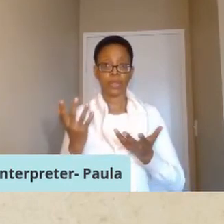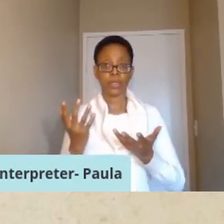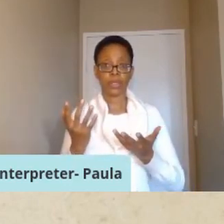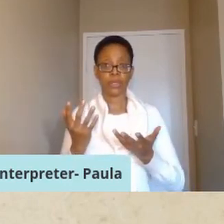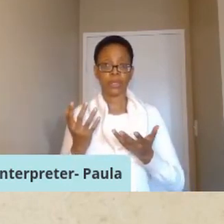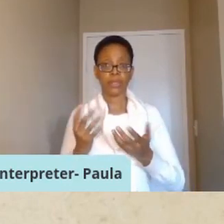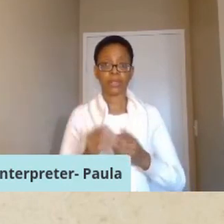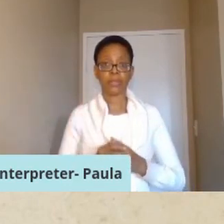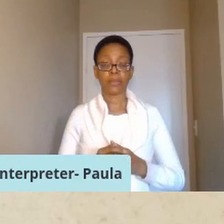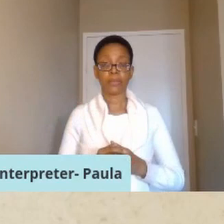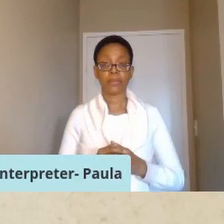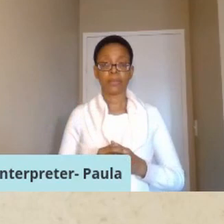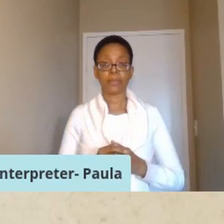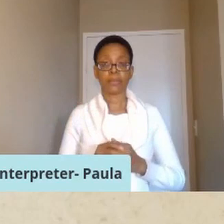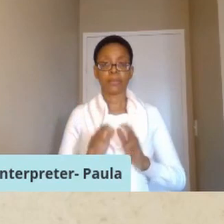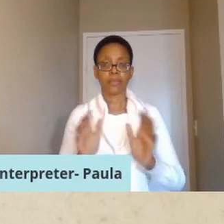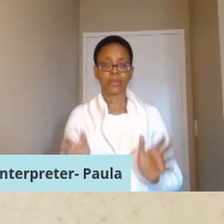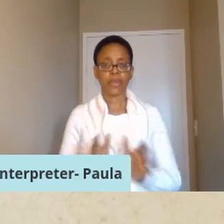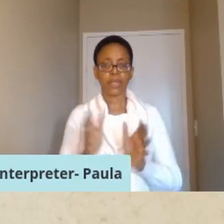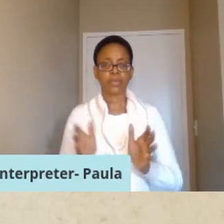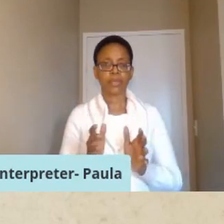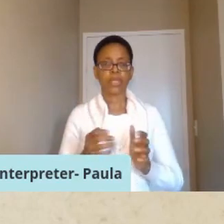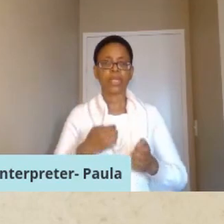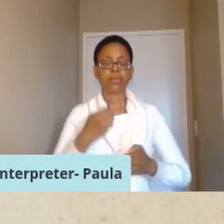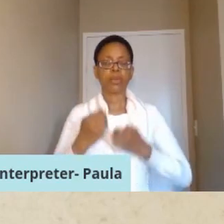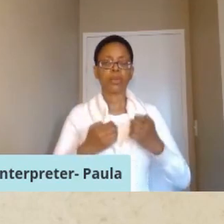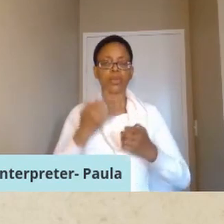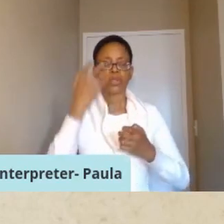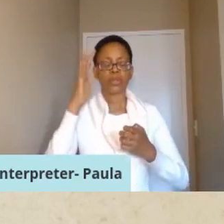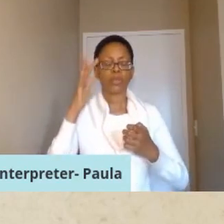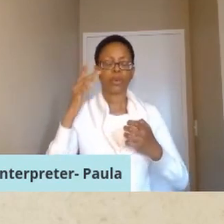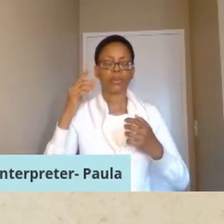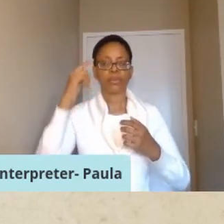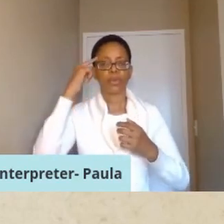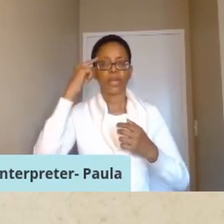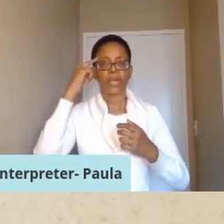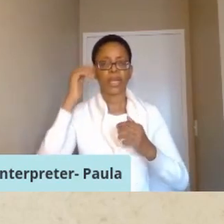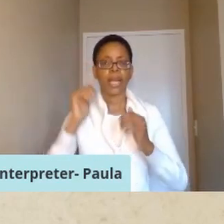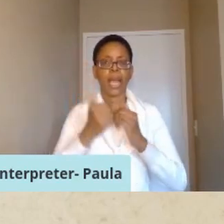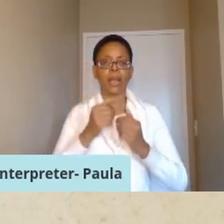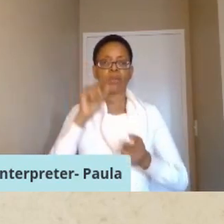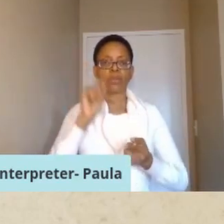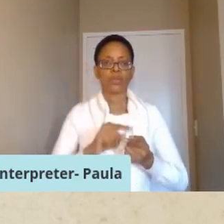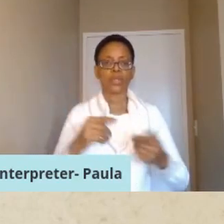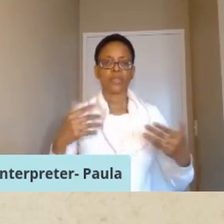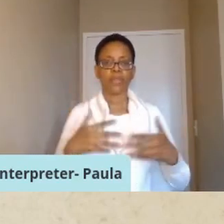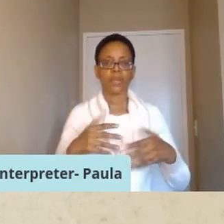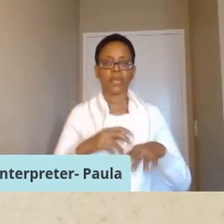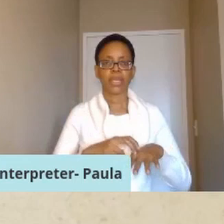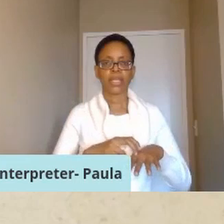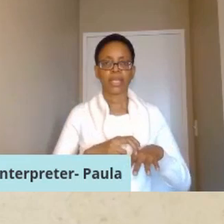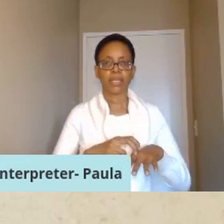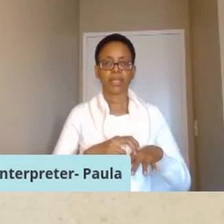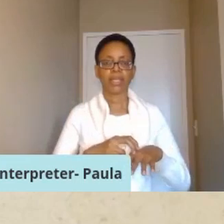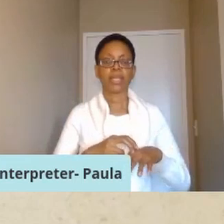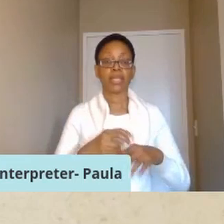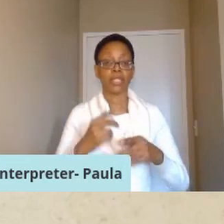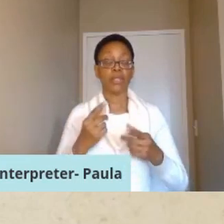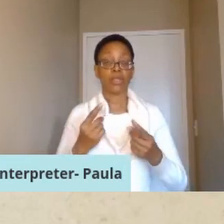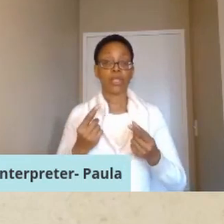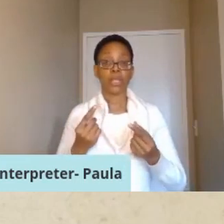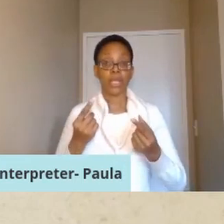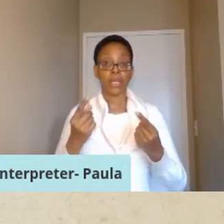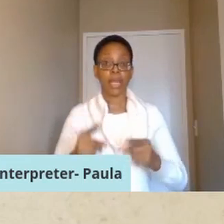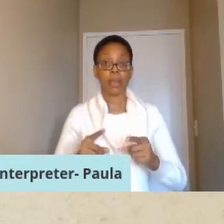emotional and smart brain by reducing and managing fear and anxiety. So this will generate new neural connections in